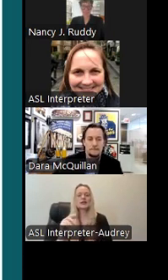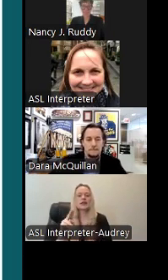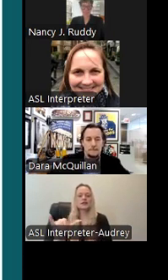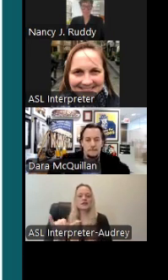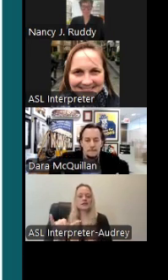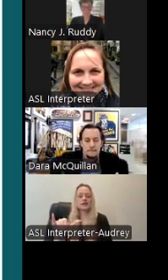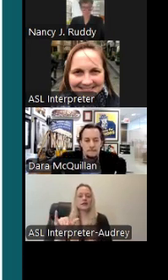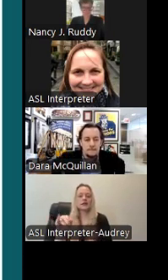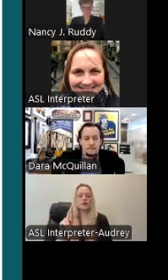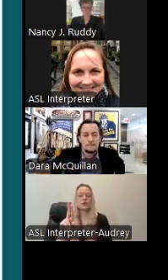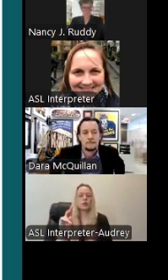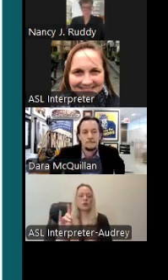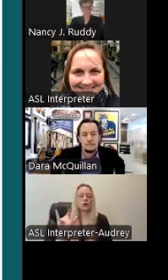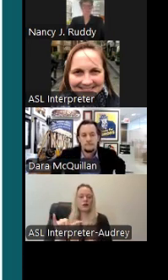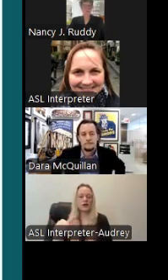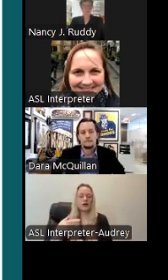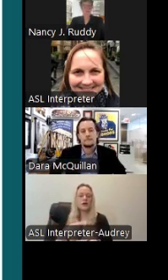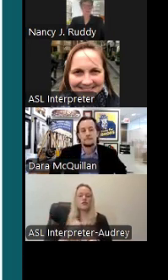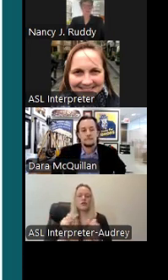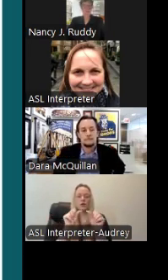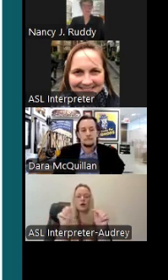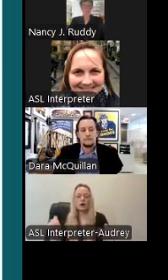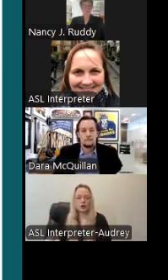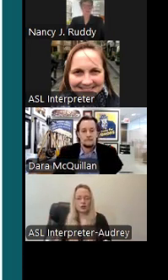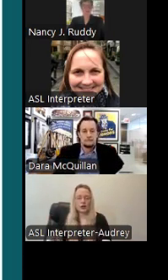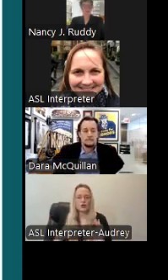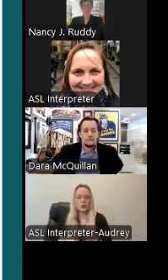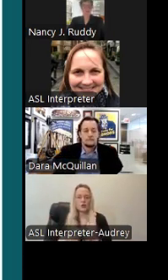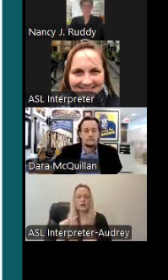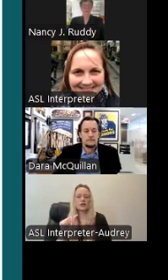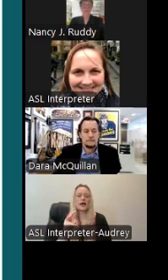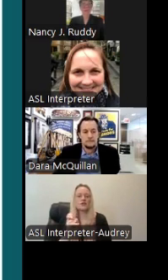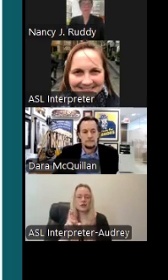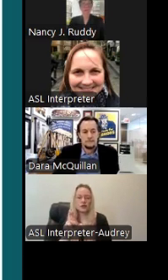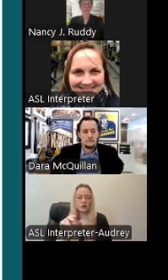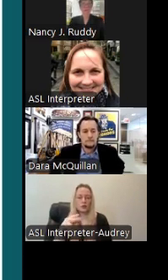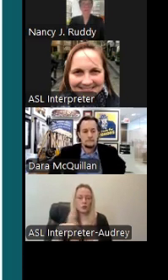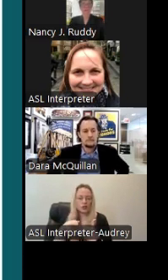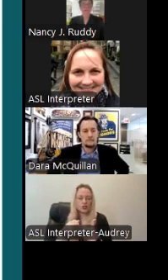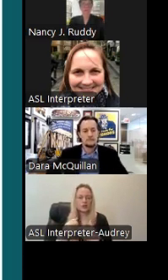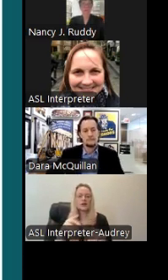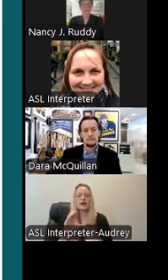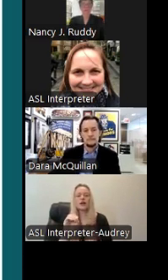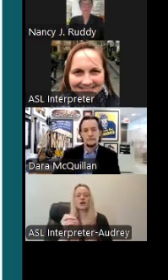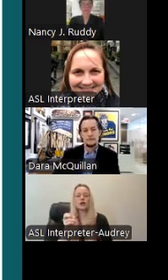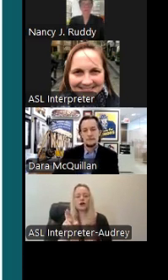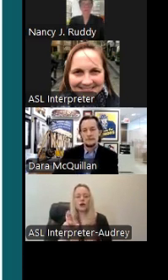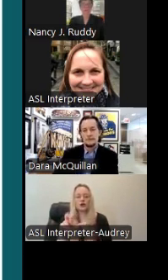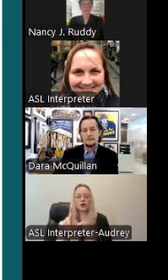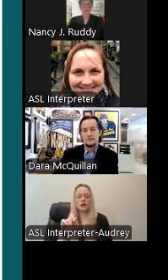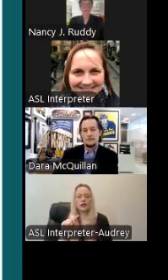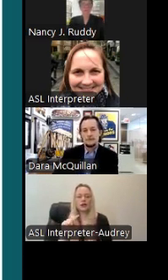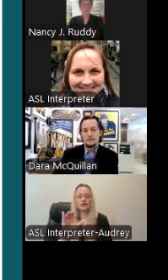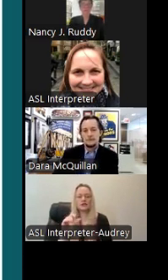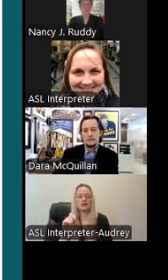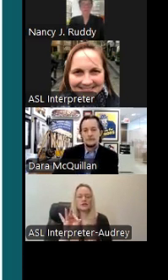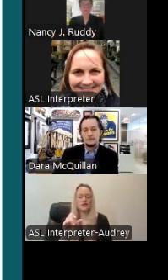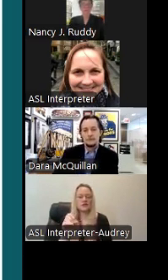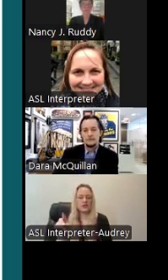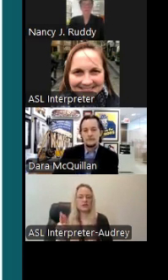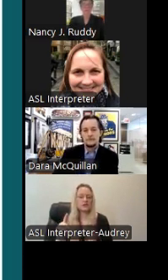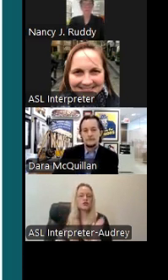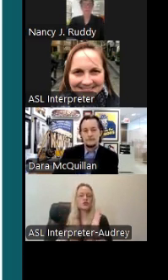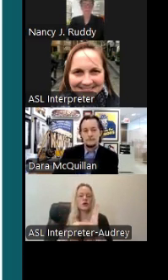Architecture, representing the Avenir project, and Connor Lacefield, a representative of AKRF, the